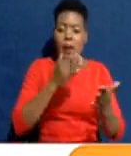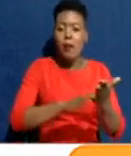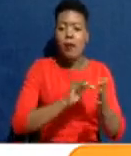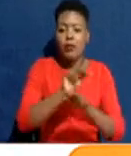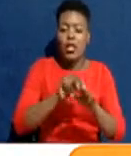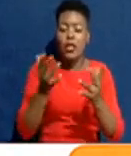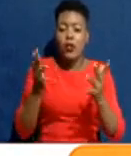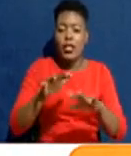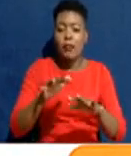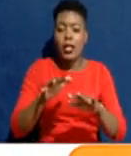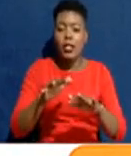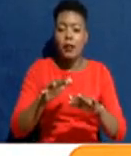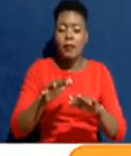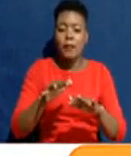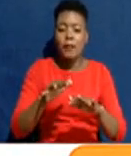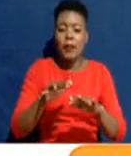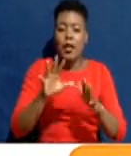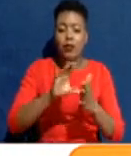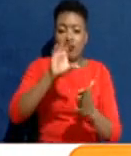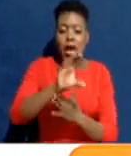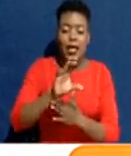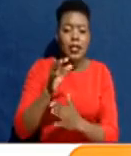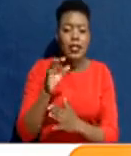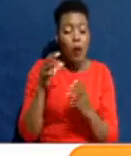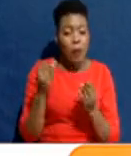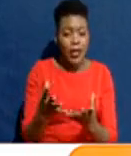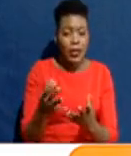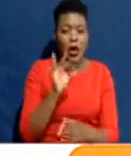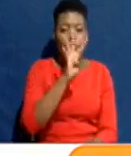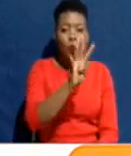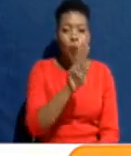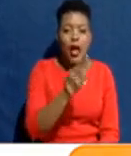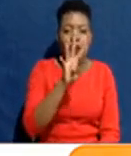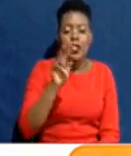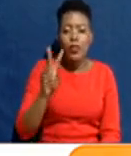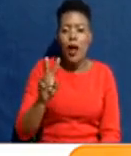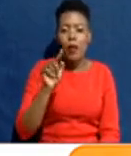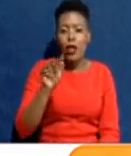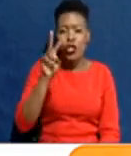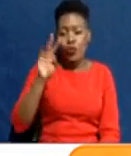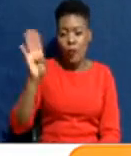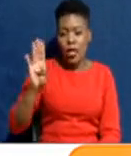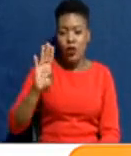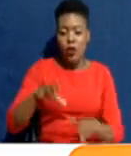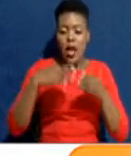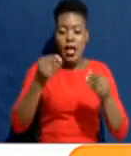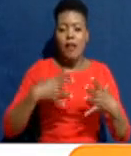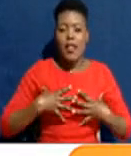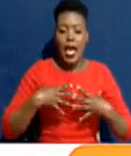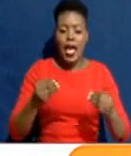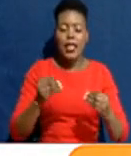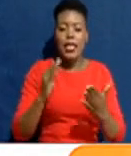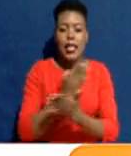National Assembly to effect budget allocation of Kenya shillings 141.2 billion to the health sector to support